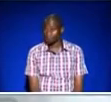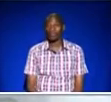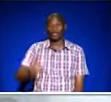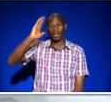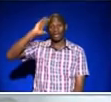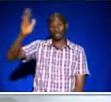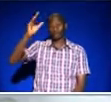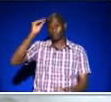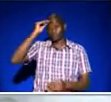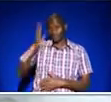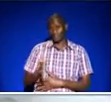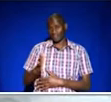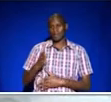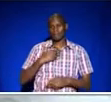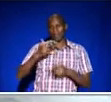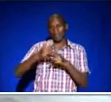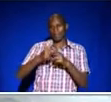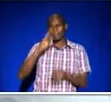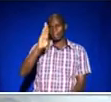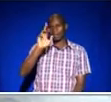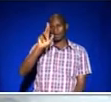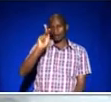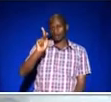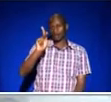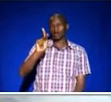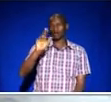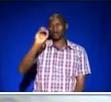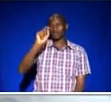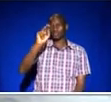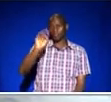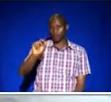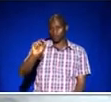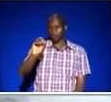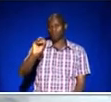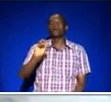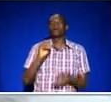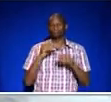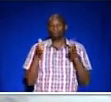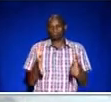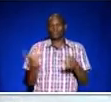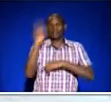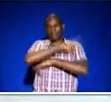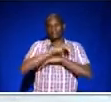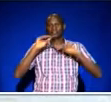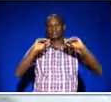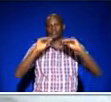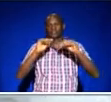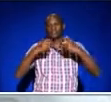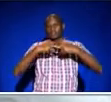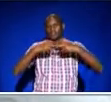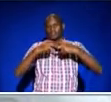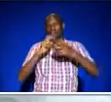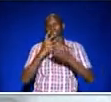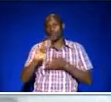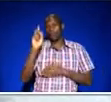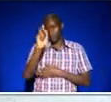Hello, student. My name is Mr. Barack Otieno, and today I want to teach you Physics Form 1, the topic being Introduction